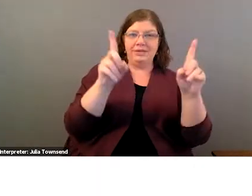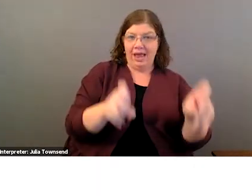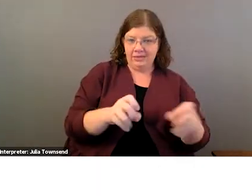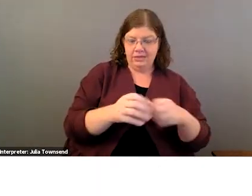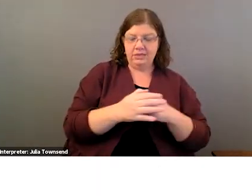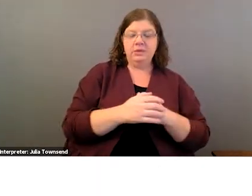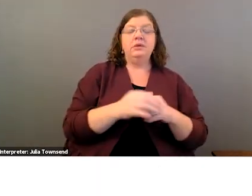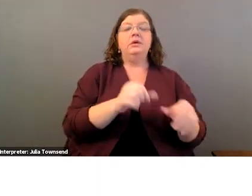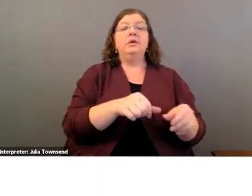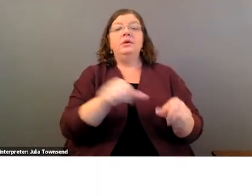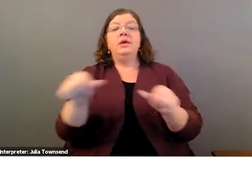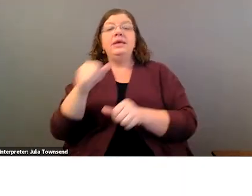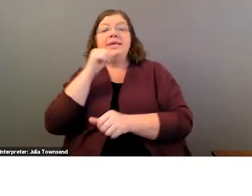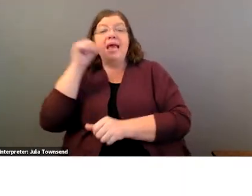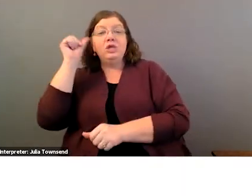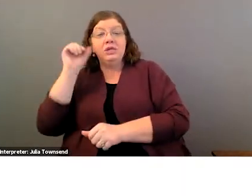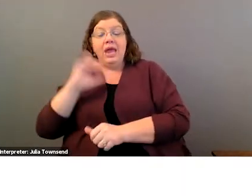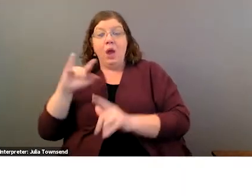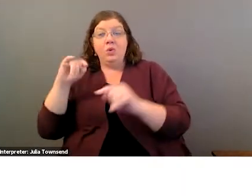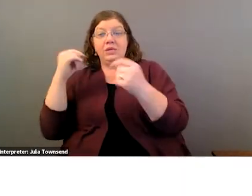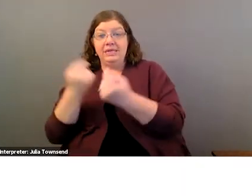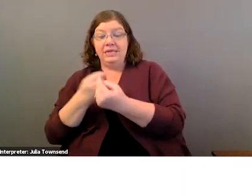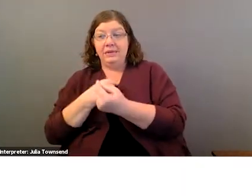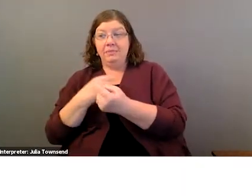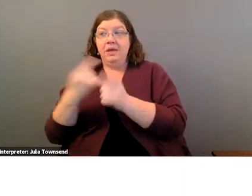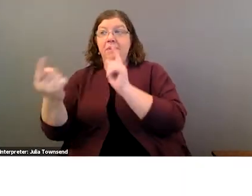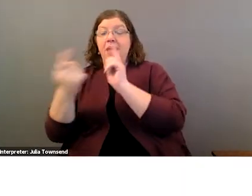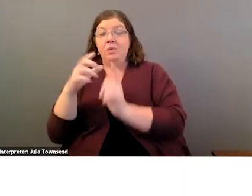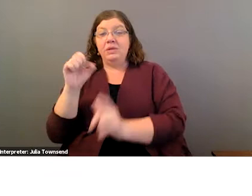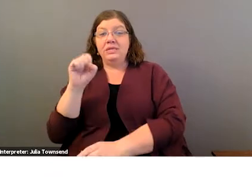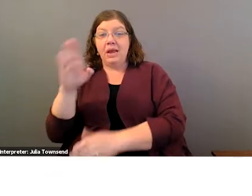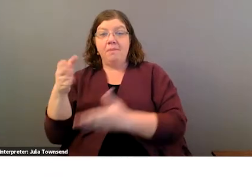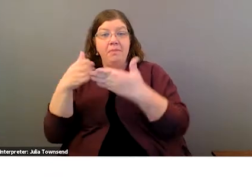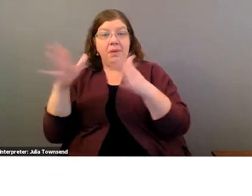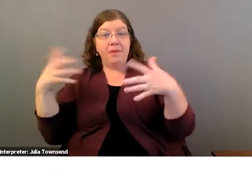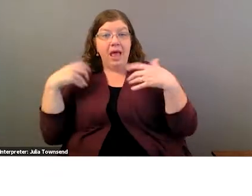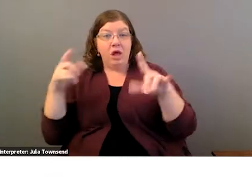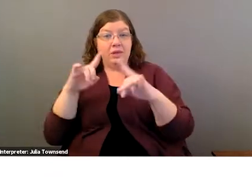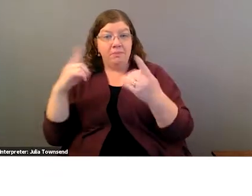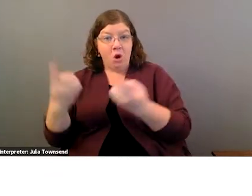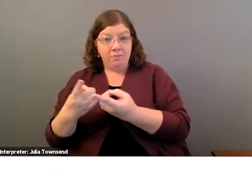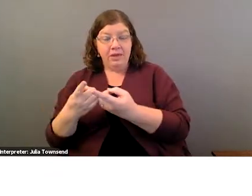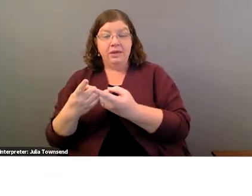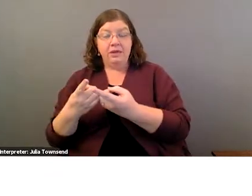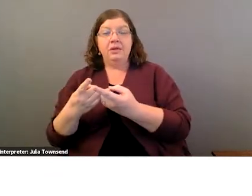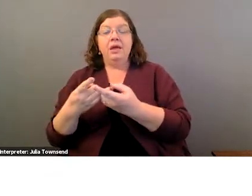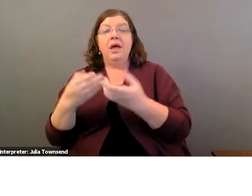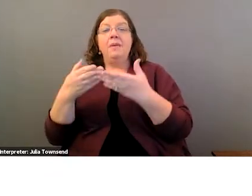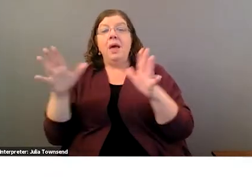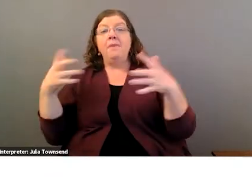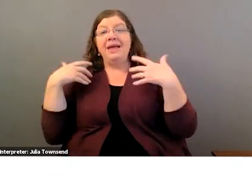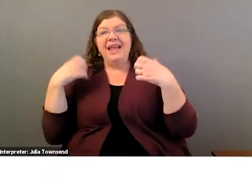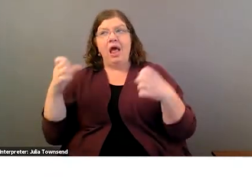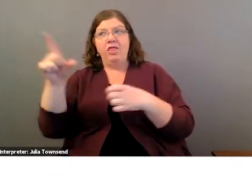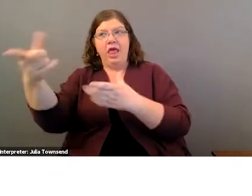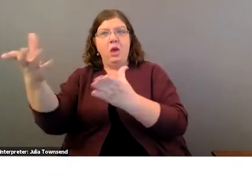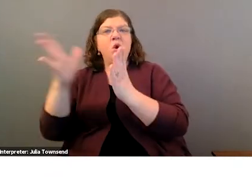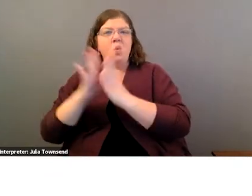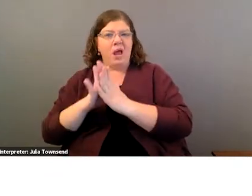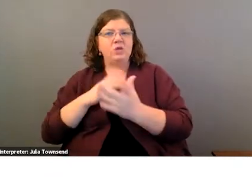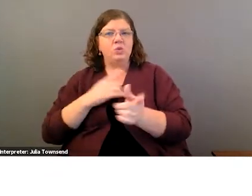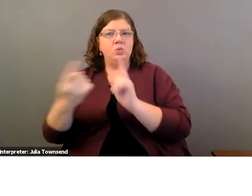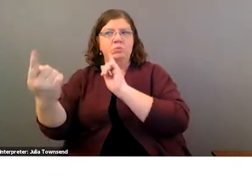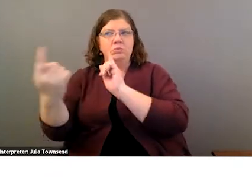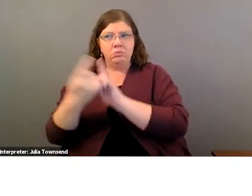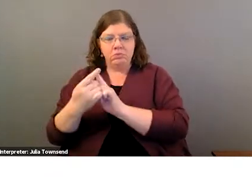Yesterday, our team met with Santa Barbara Public Health Department at Public Health's request to